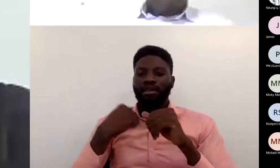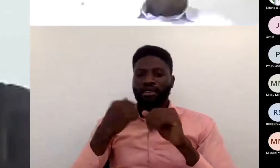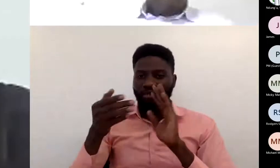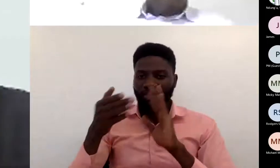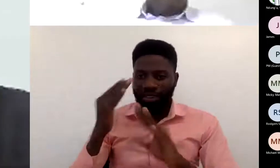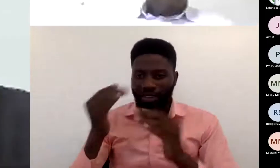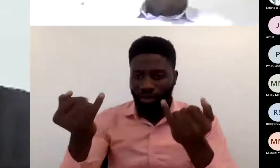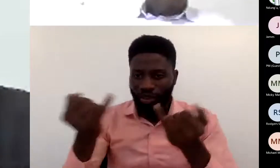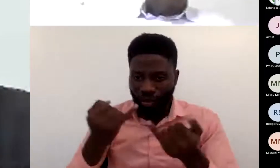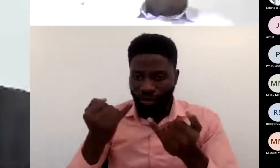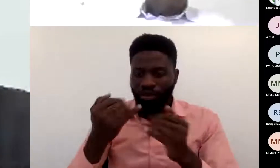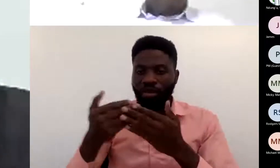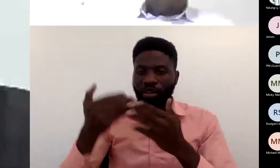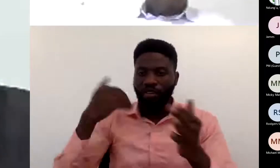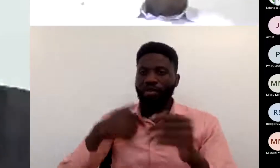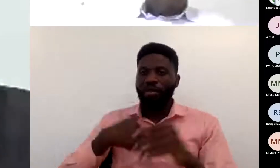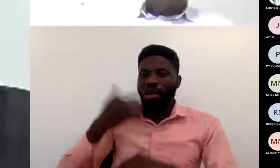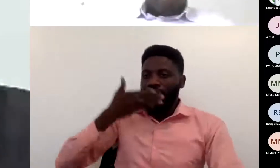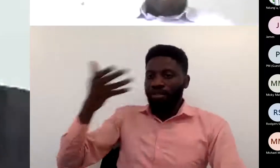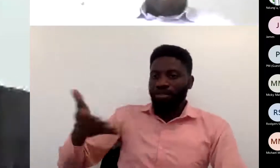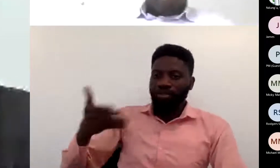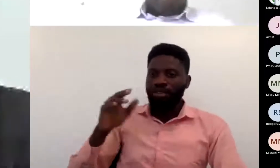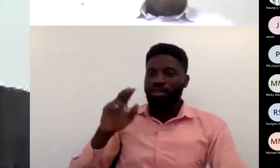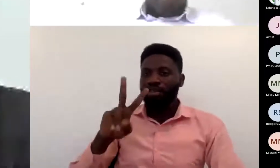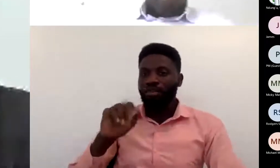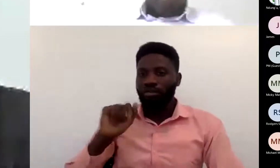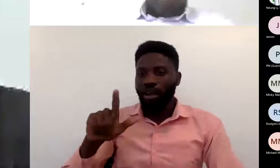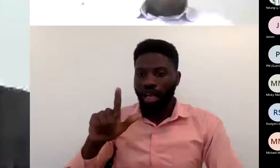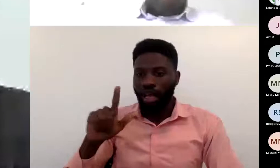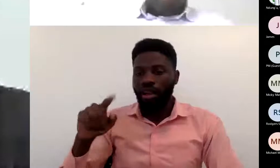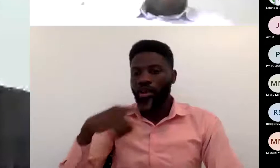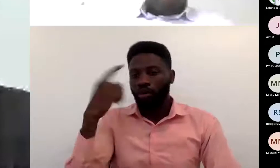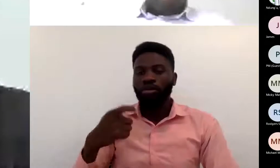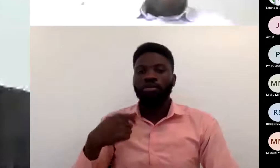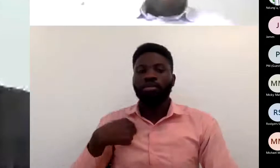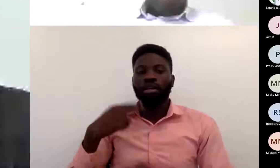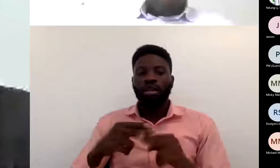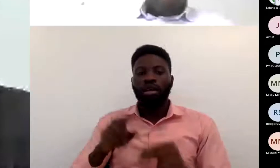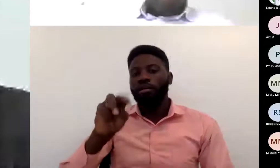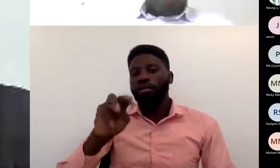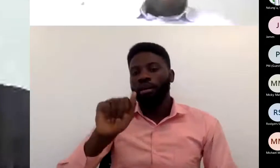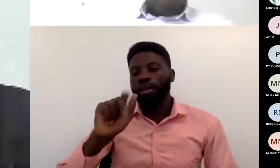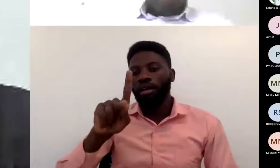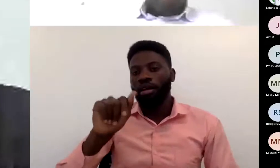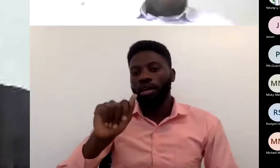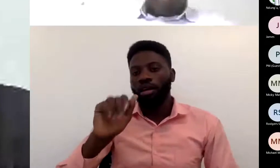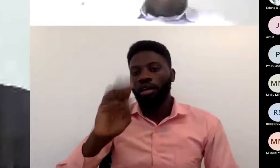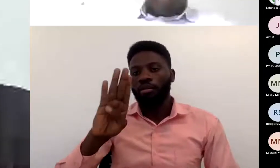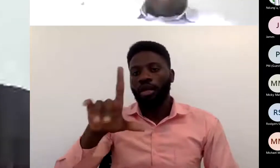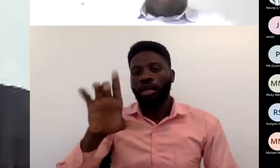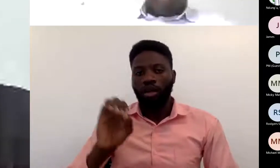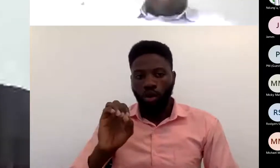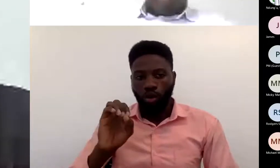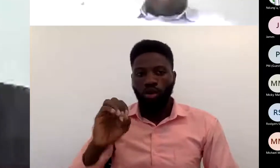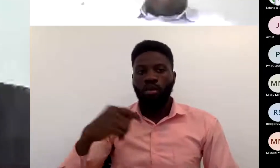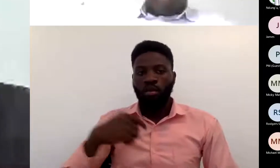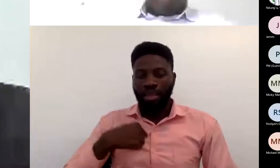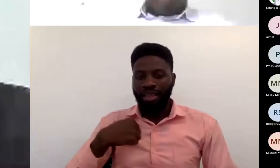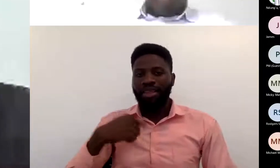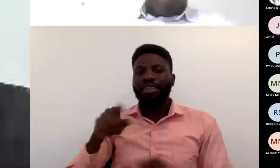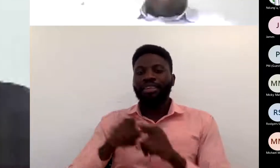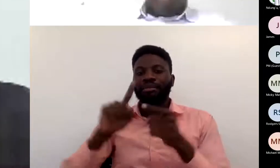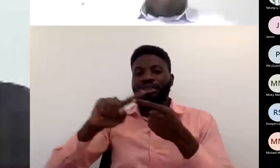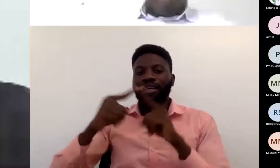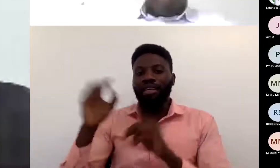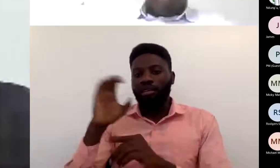introduction before I respond to Val's question. So my name is Makabelo Malumani, and I am at StanChart responsible for